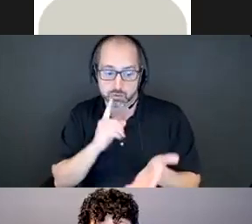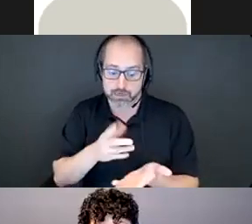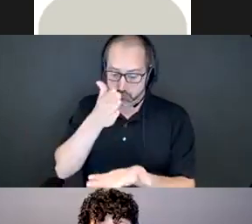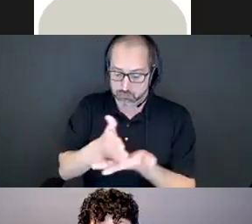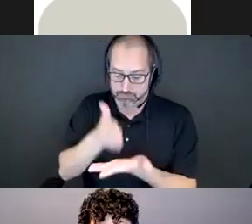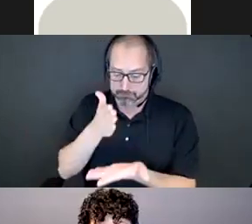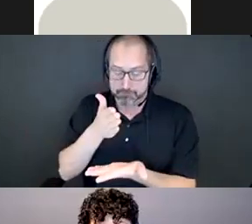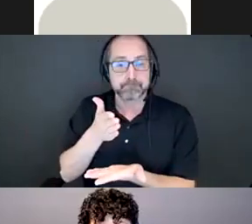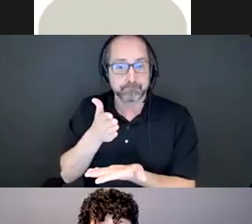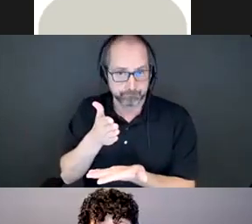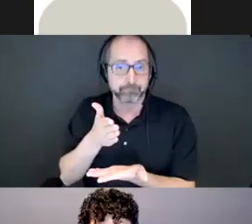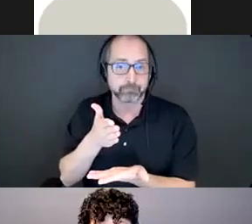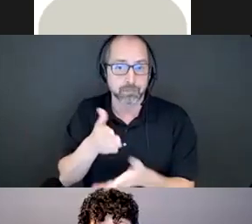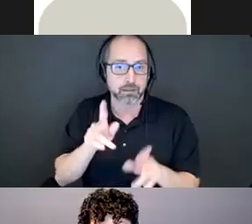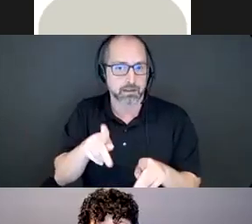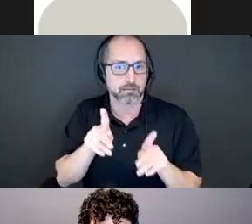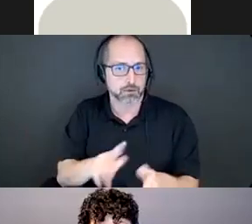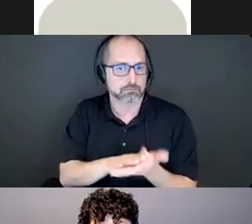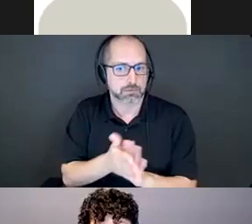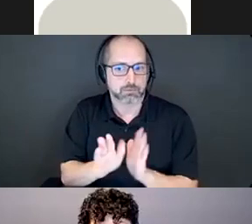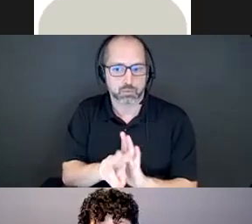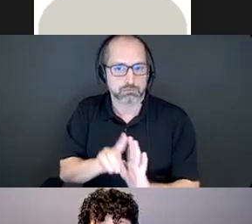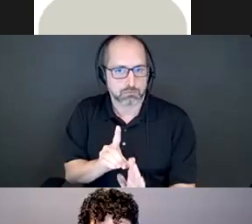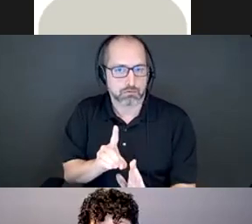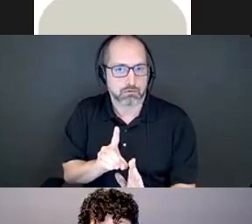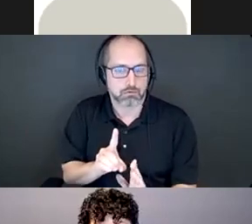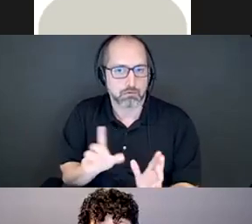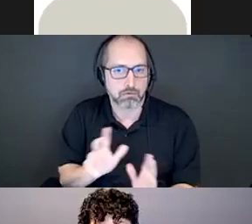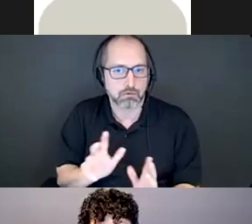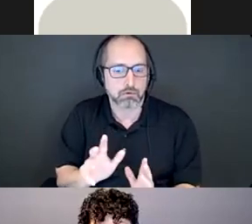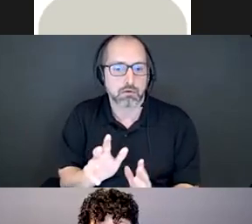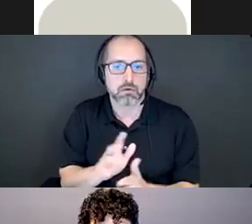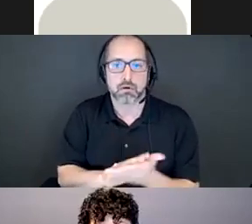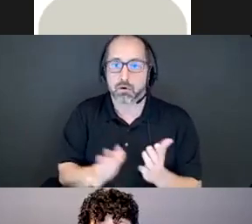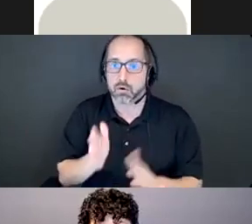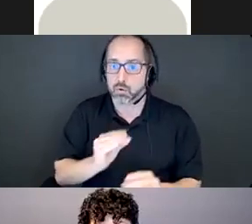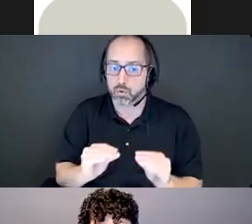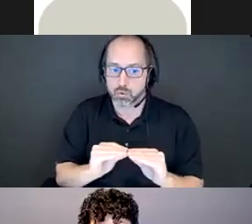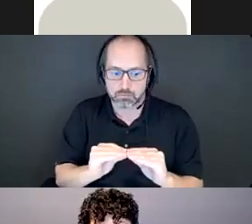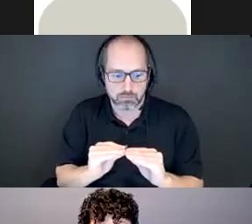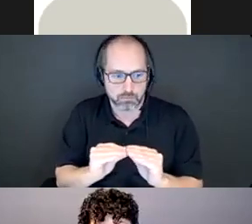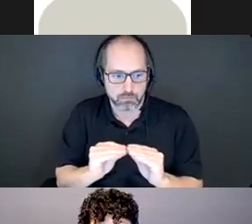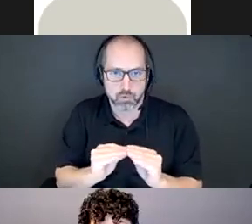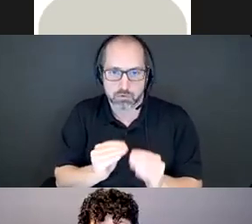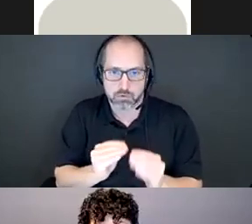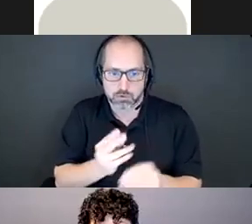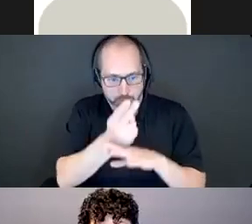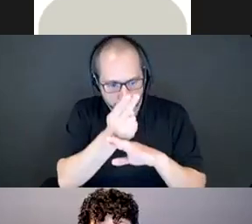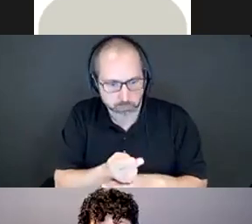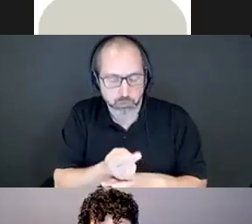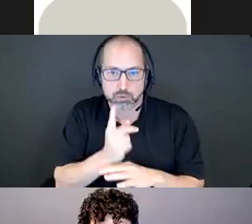may have a withdrawal syndrome, or they may have to take more of the substance to relieve or avoid